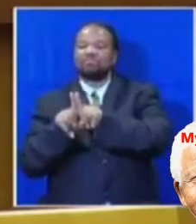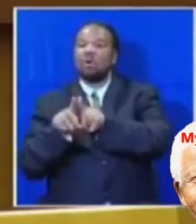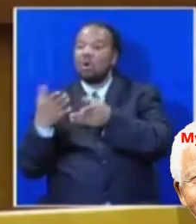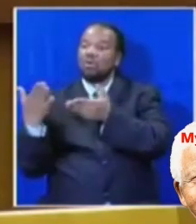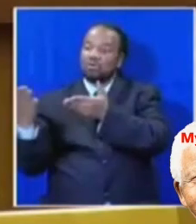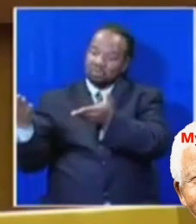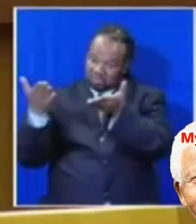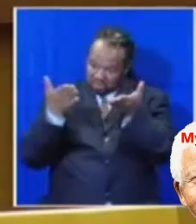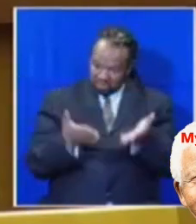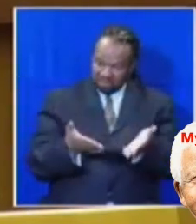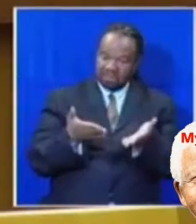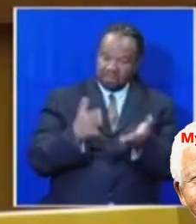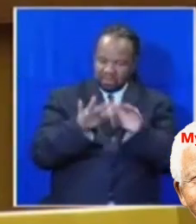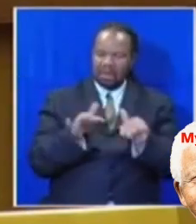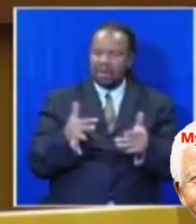house.